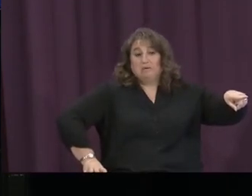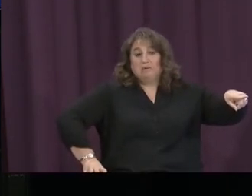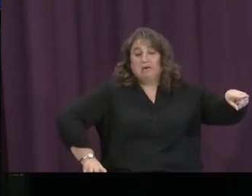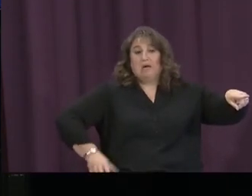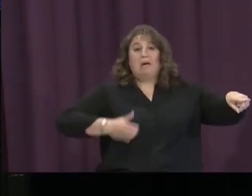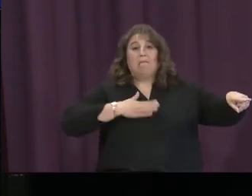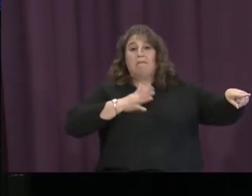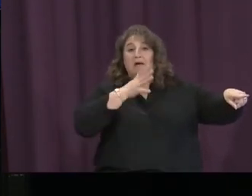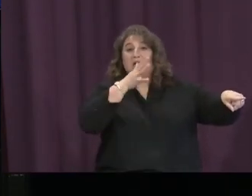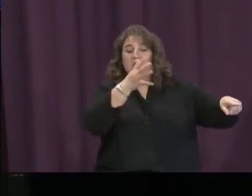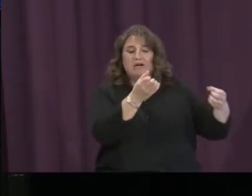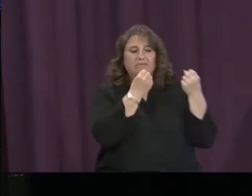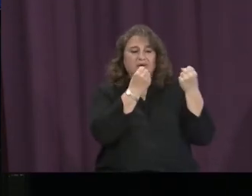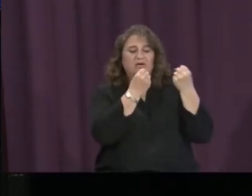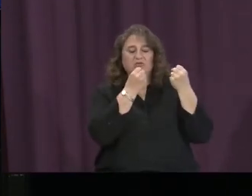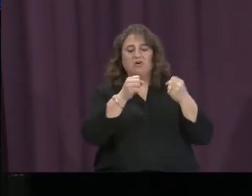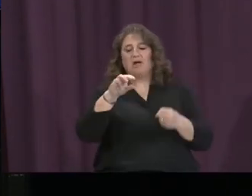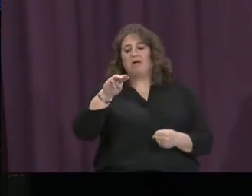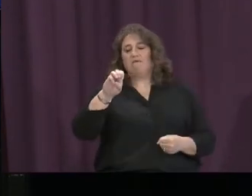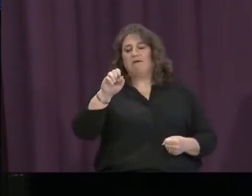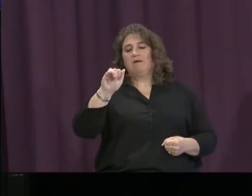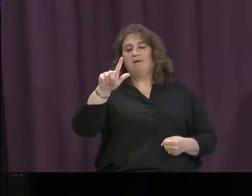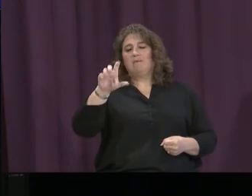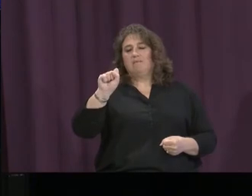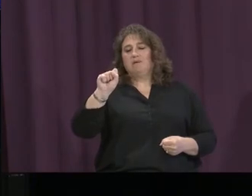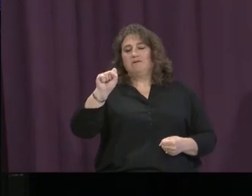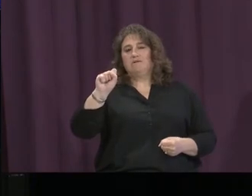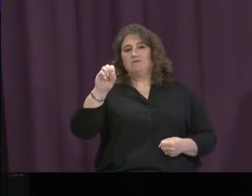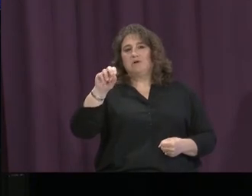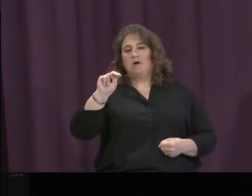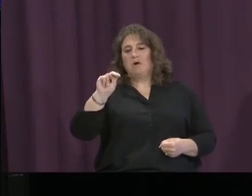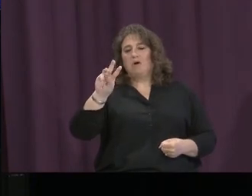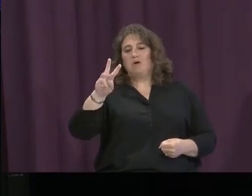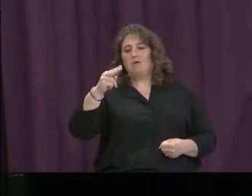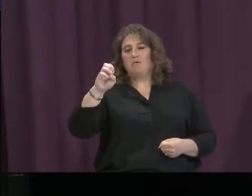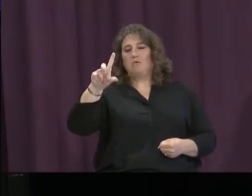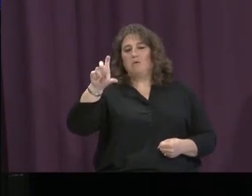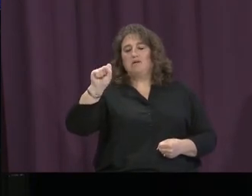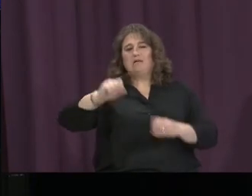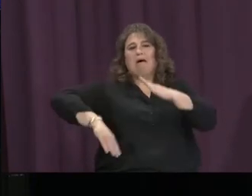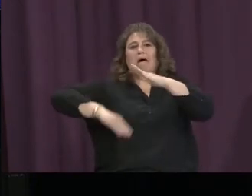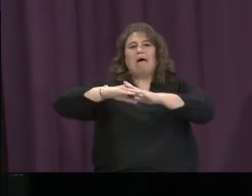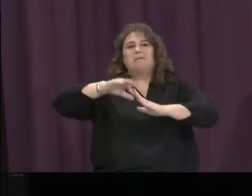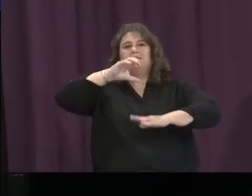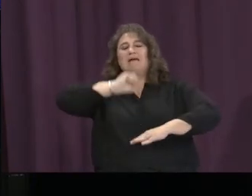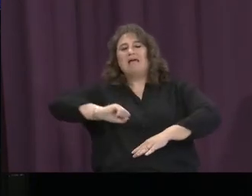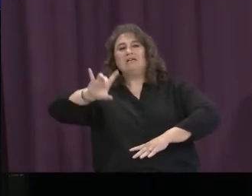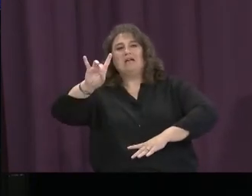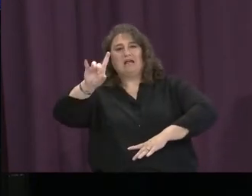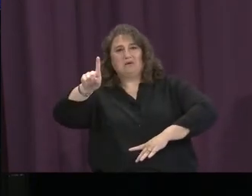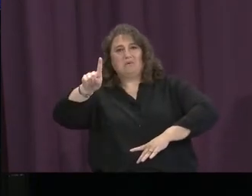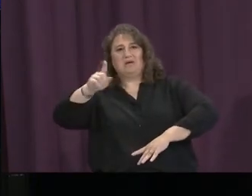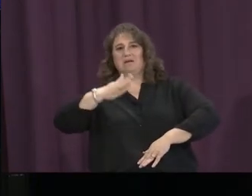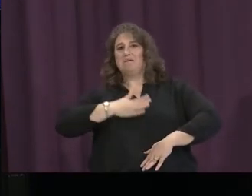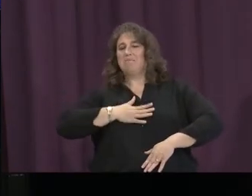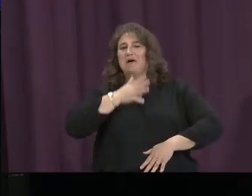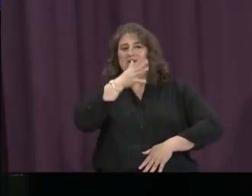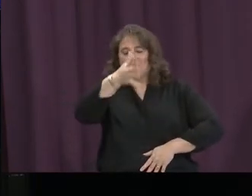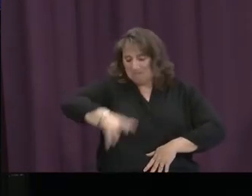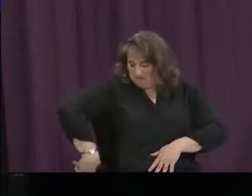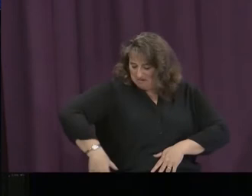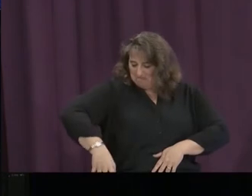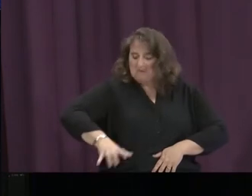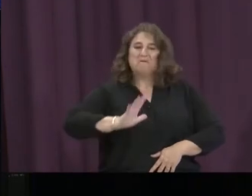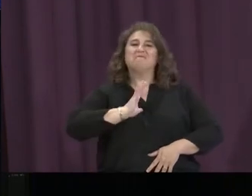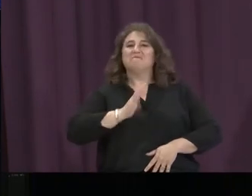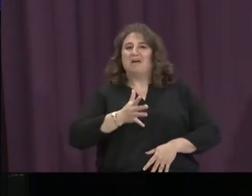Wheels to people, you know, up through age 81. Right. And so she could probably bowl pretty fine, you know. Mm-hmm. So we